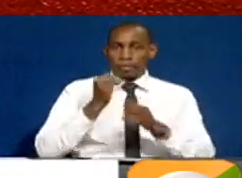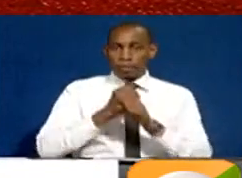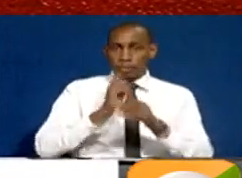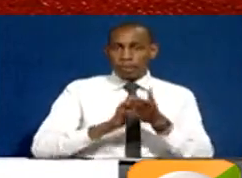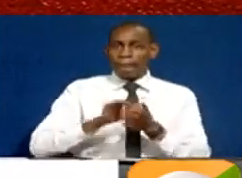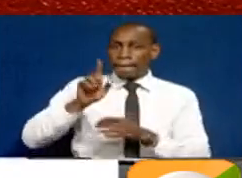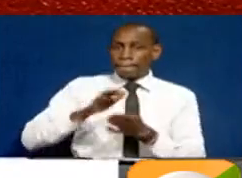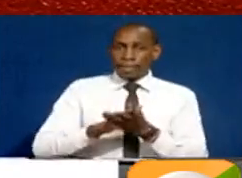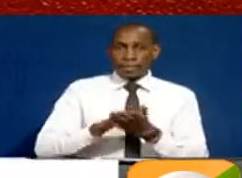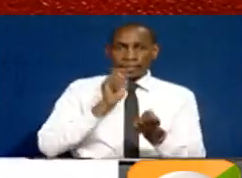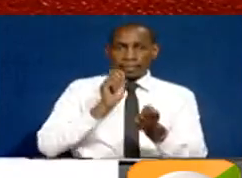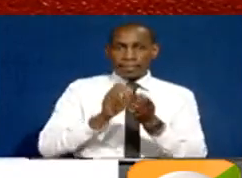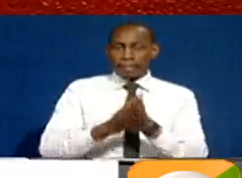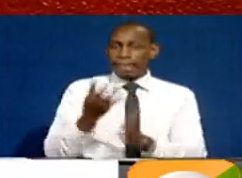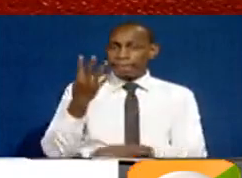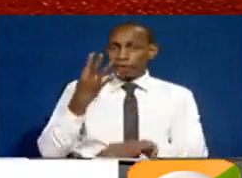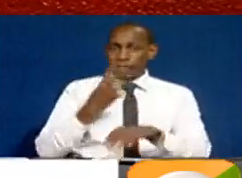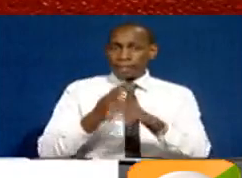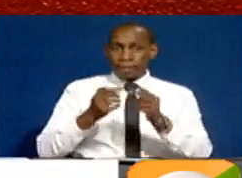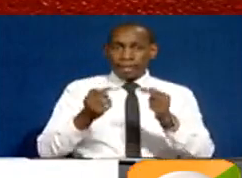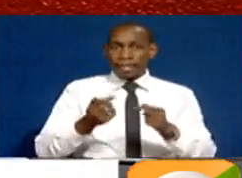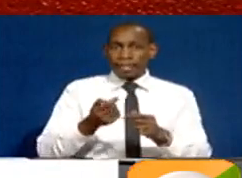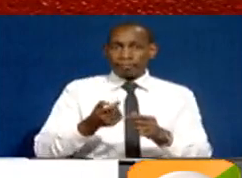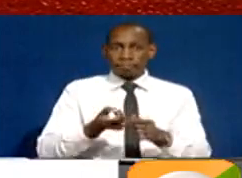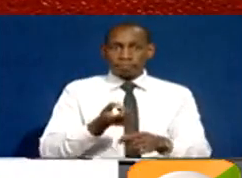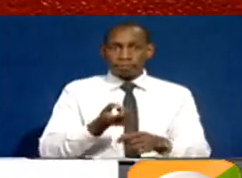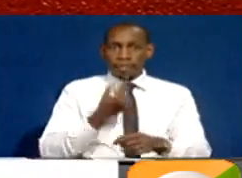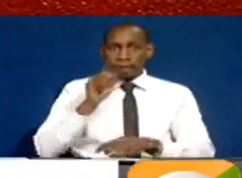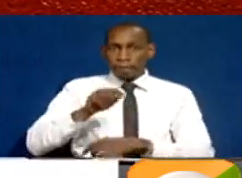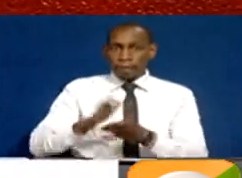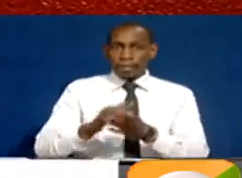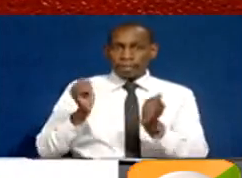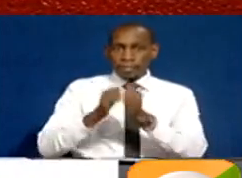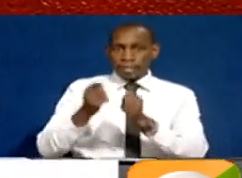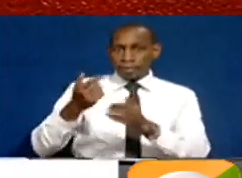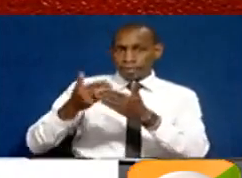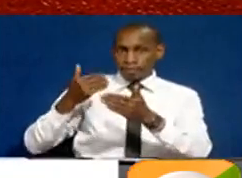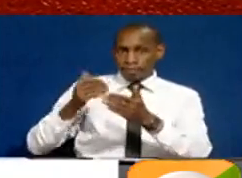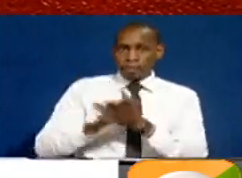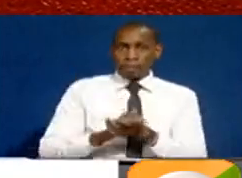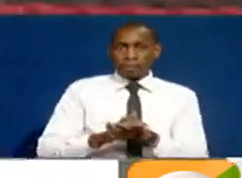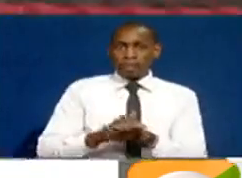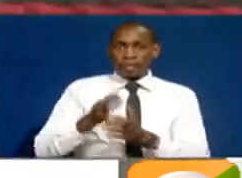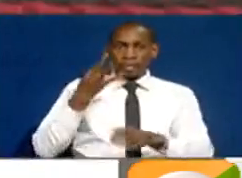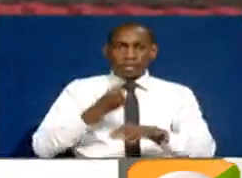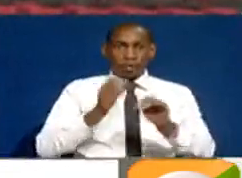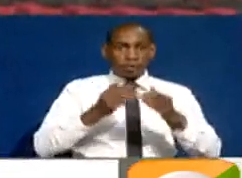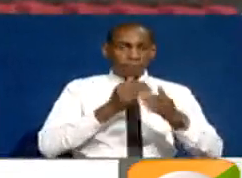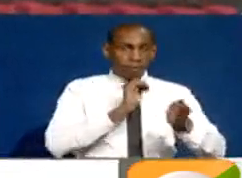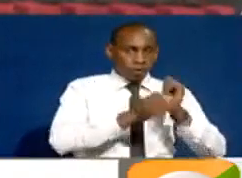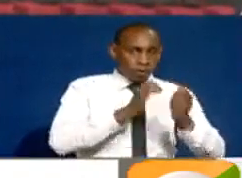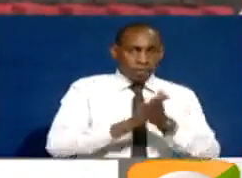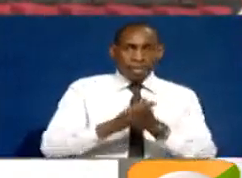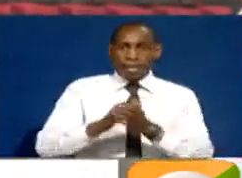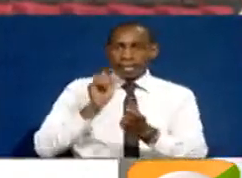have undergone mandatory 4 anti-doping tests in the past 10 months. Now, 3 non-competition tests